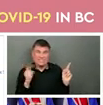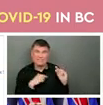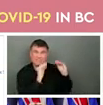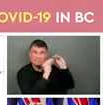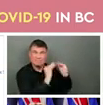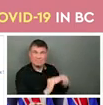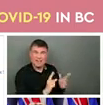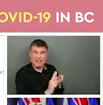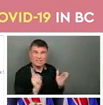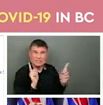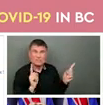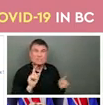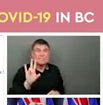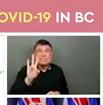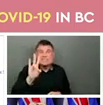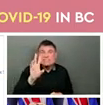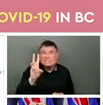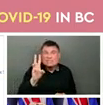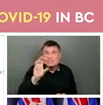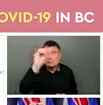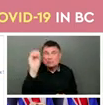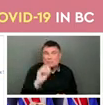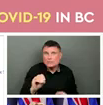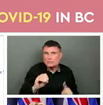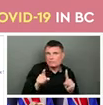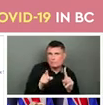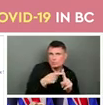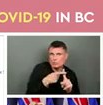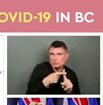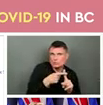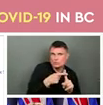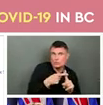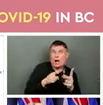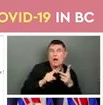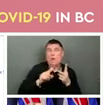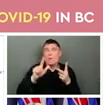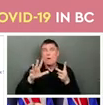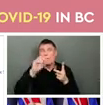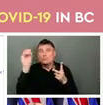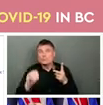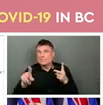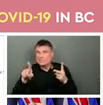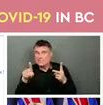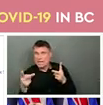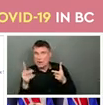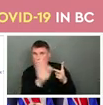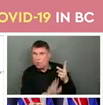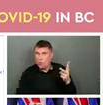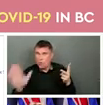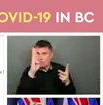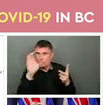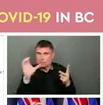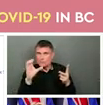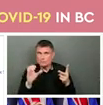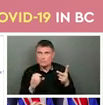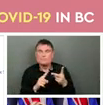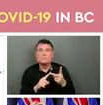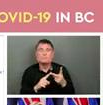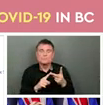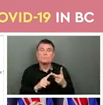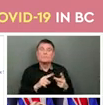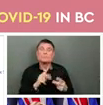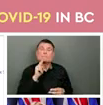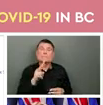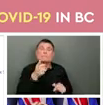76% with dose 1 and over 25% of people have received dose 2. We do see some variation by health authority